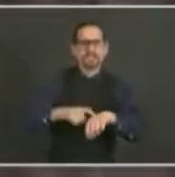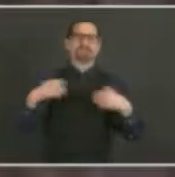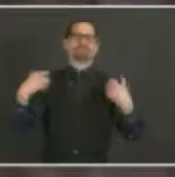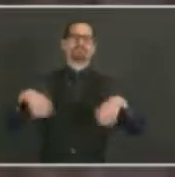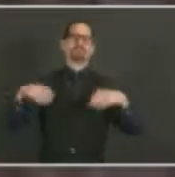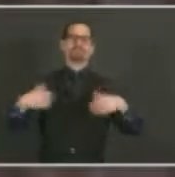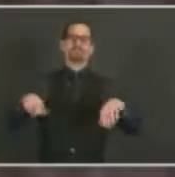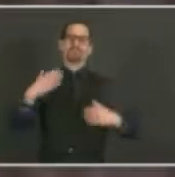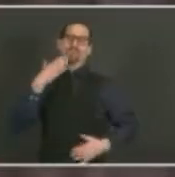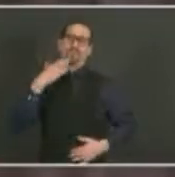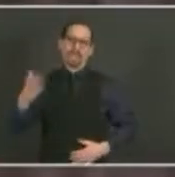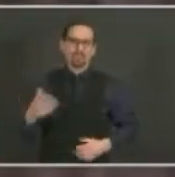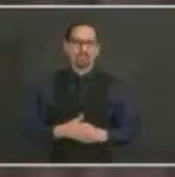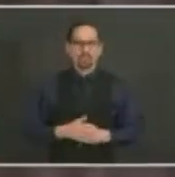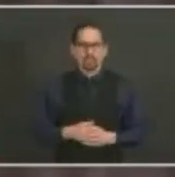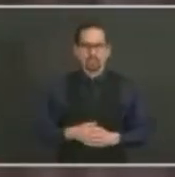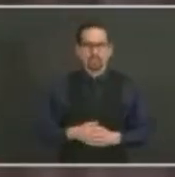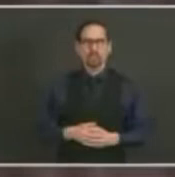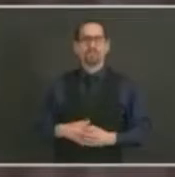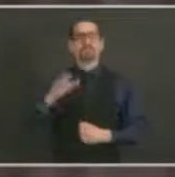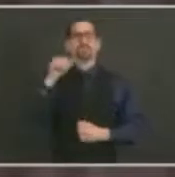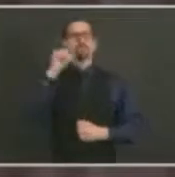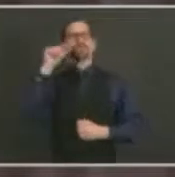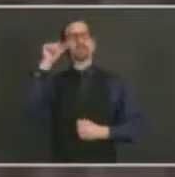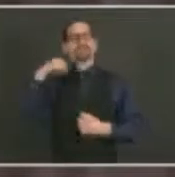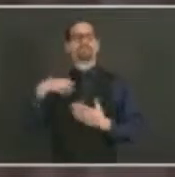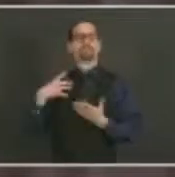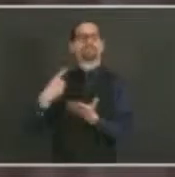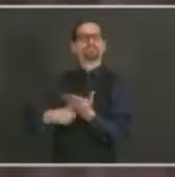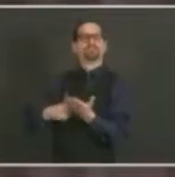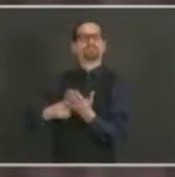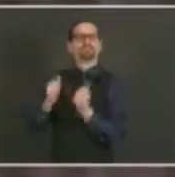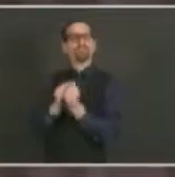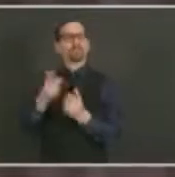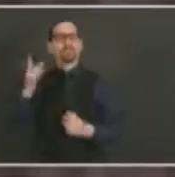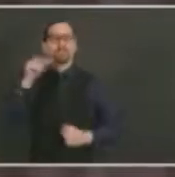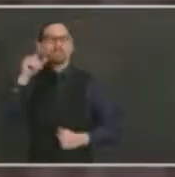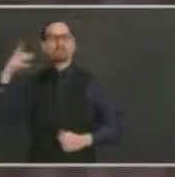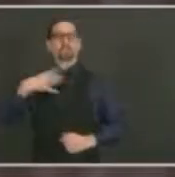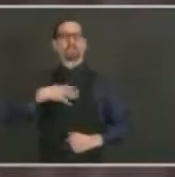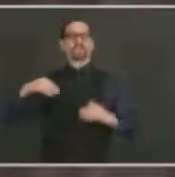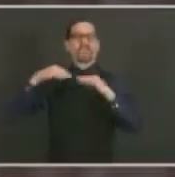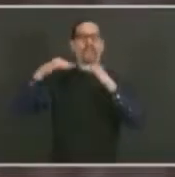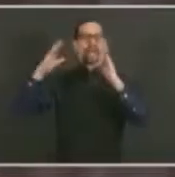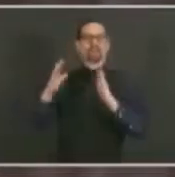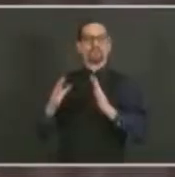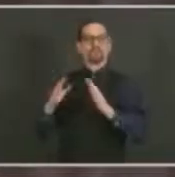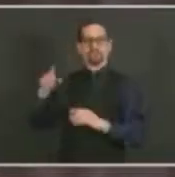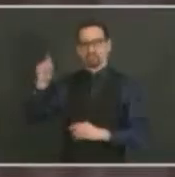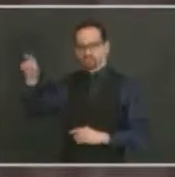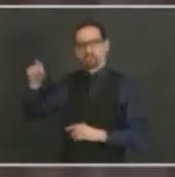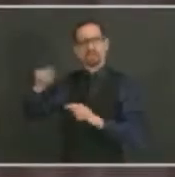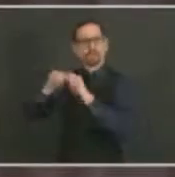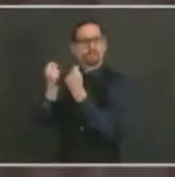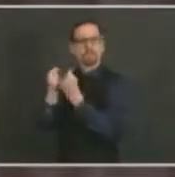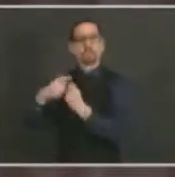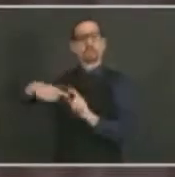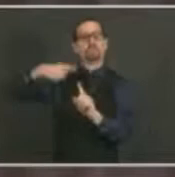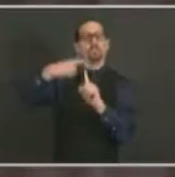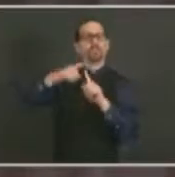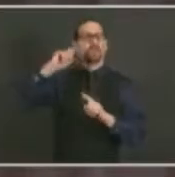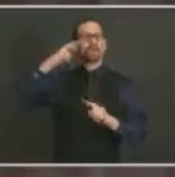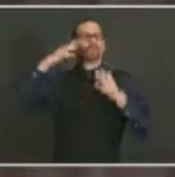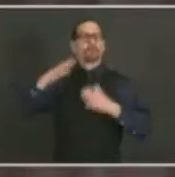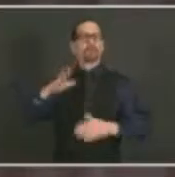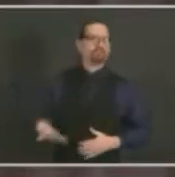on the White House with governors around the country to discuss the vaccine rollout. Connecting with and